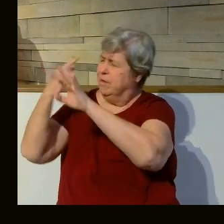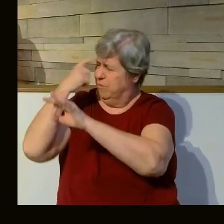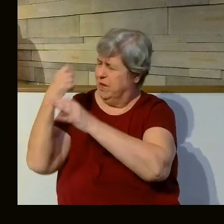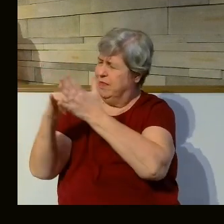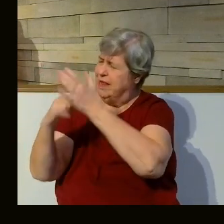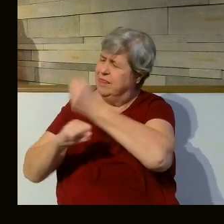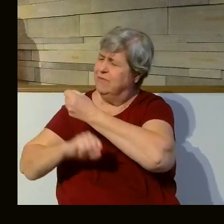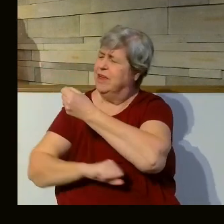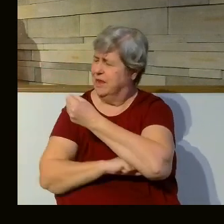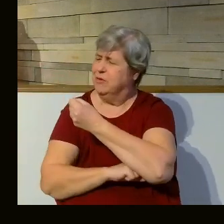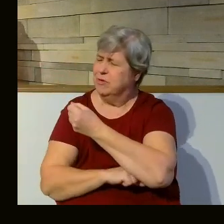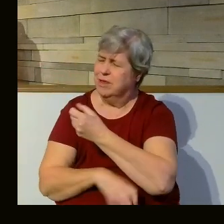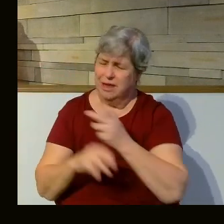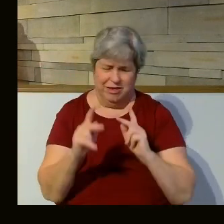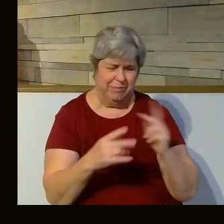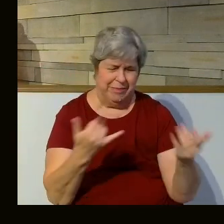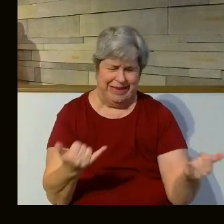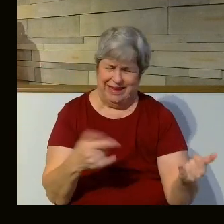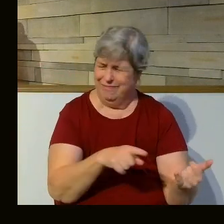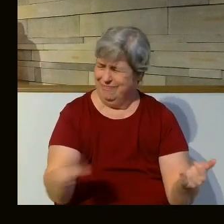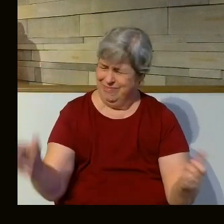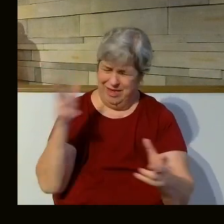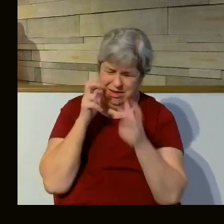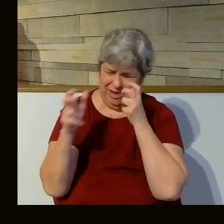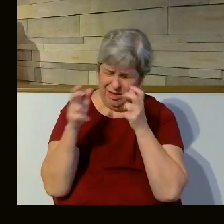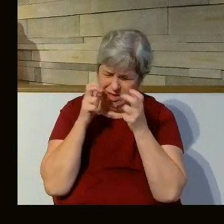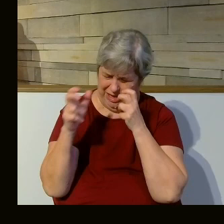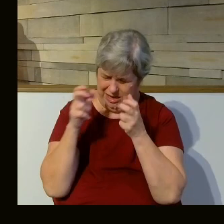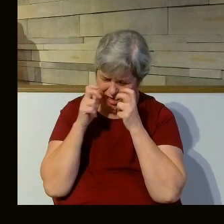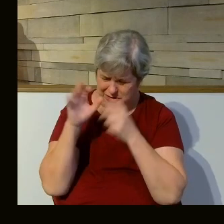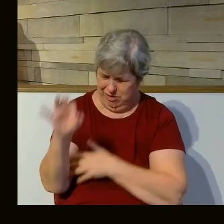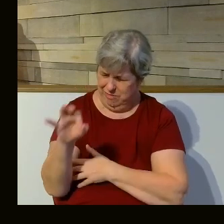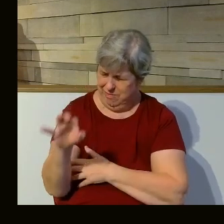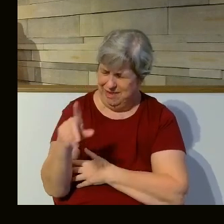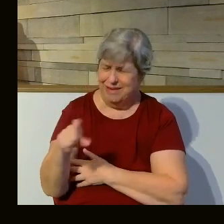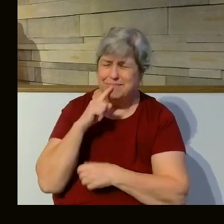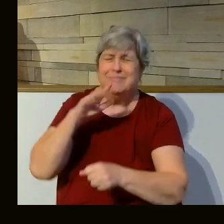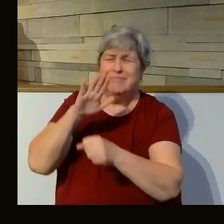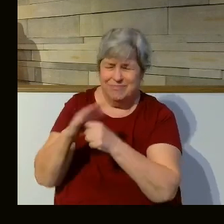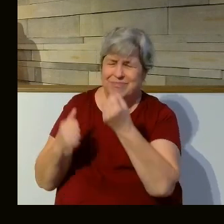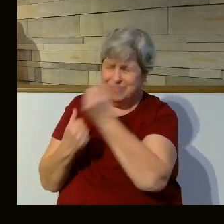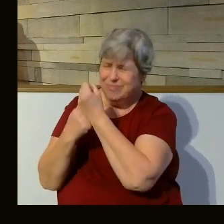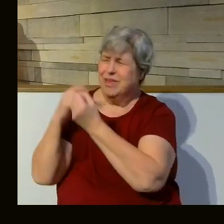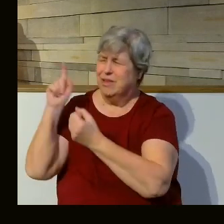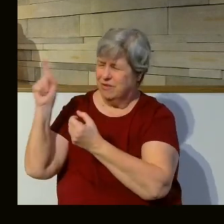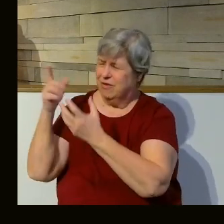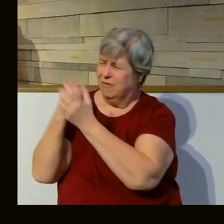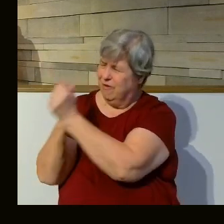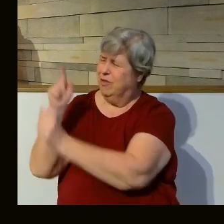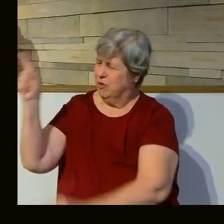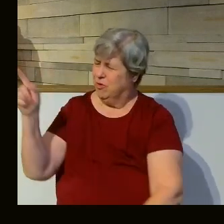all important. And there are those here this day that are hearing this message right now that need to commit their lives to you, to receive your